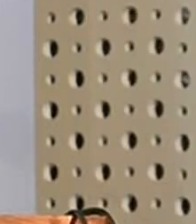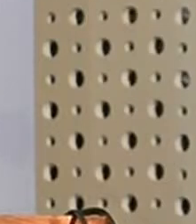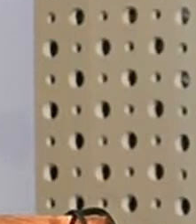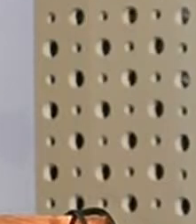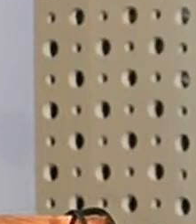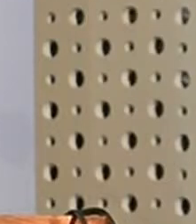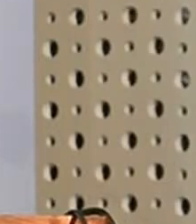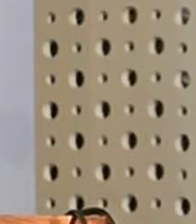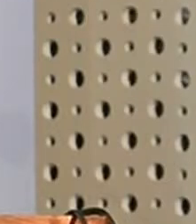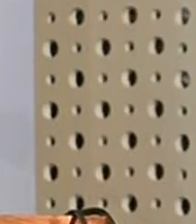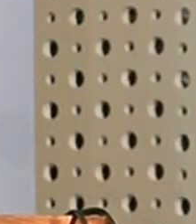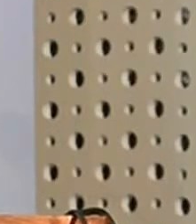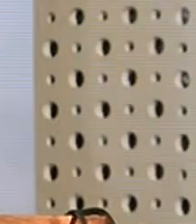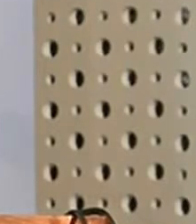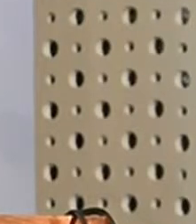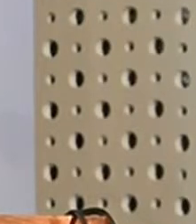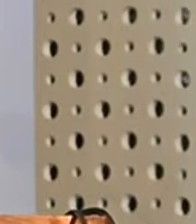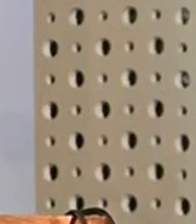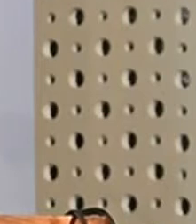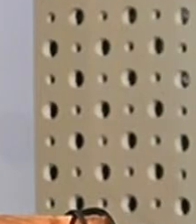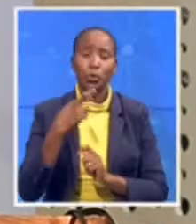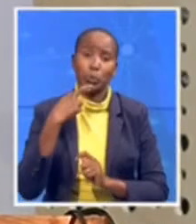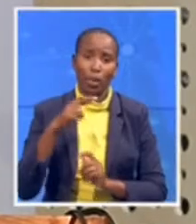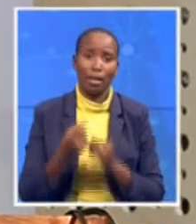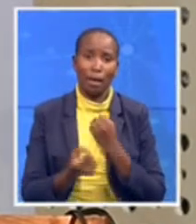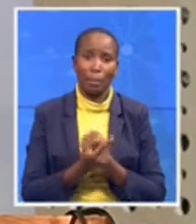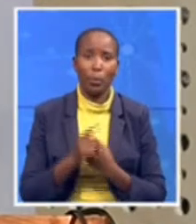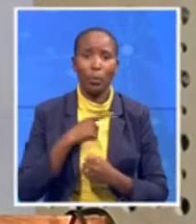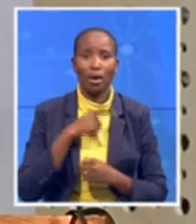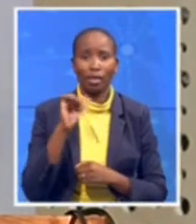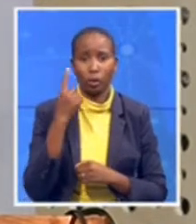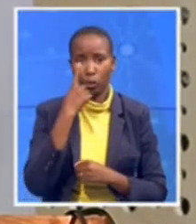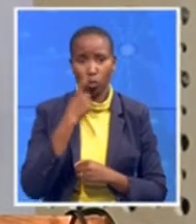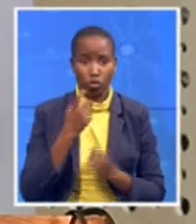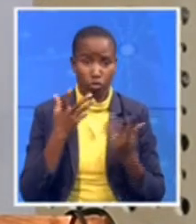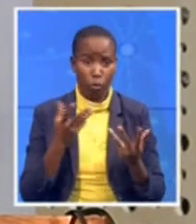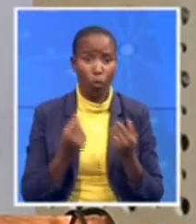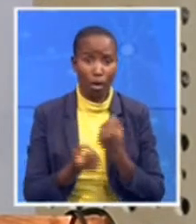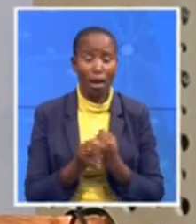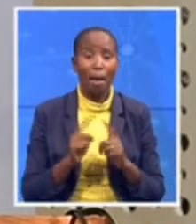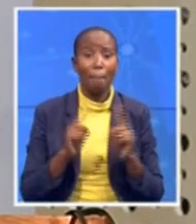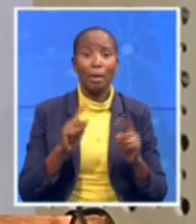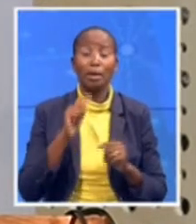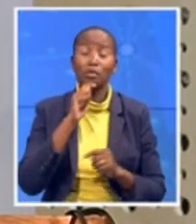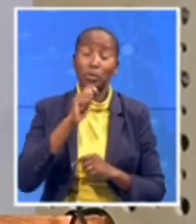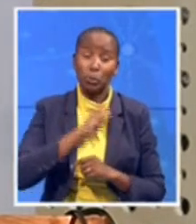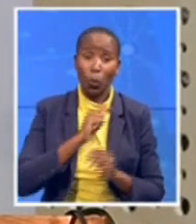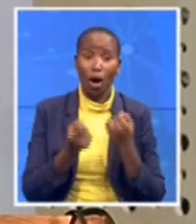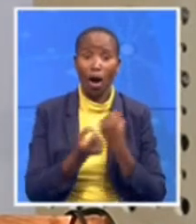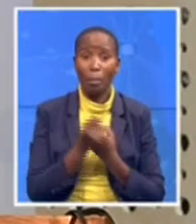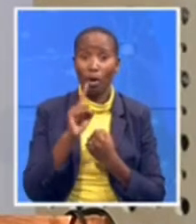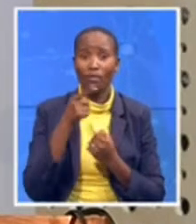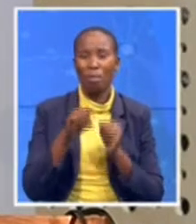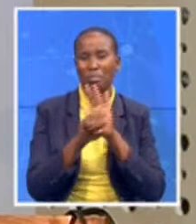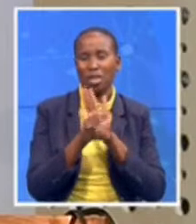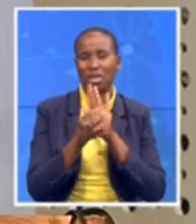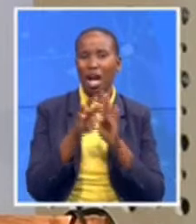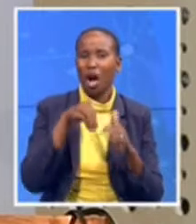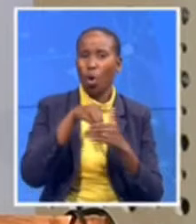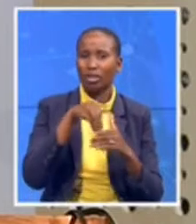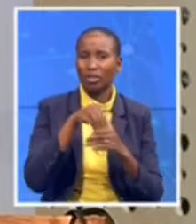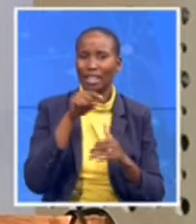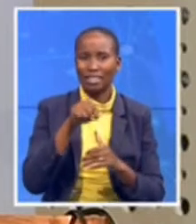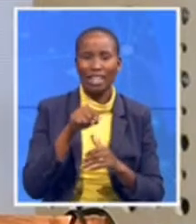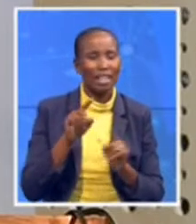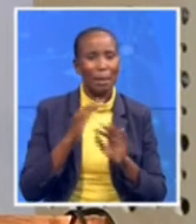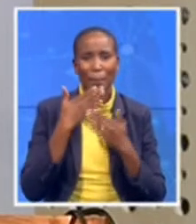was a question that was going to be posed, but the reality that what happens for media content that is not in a publication format, but is